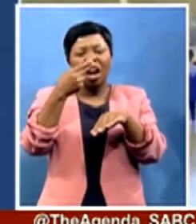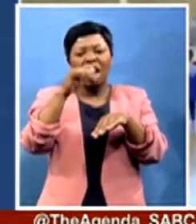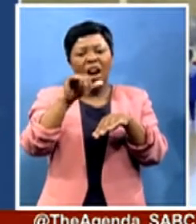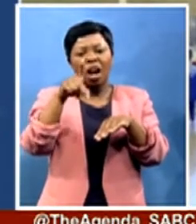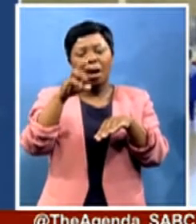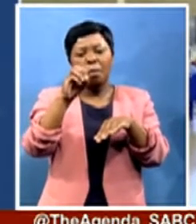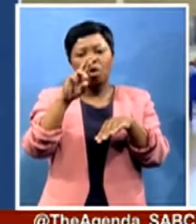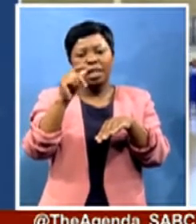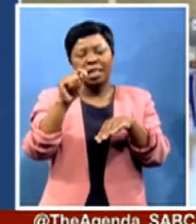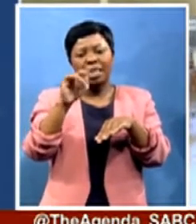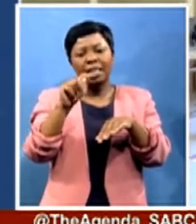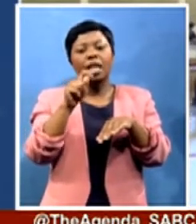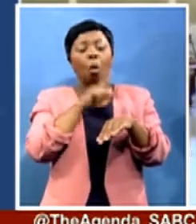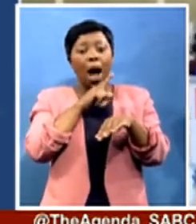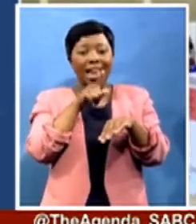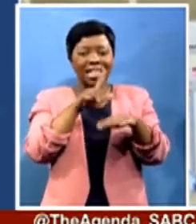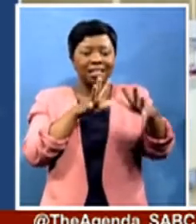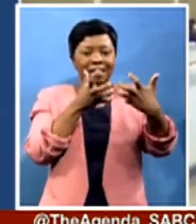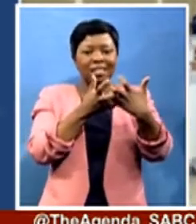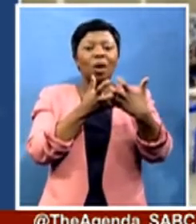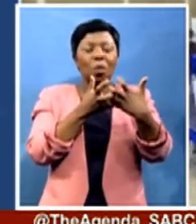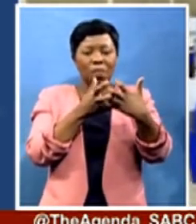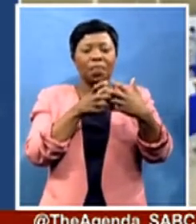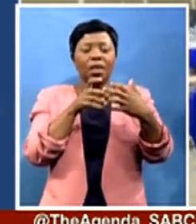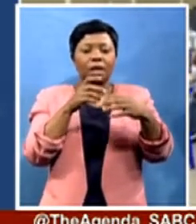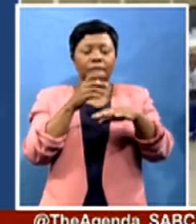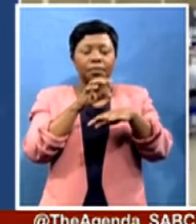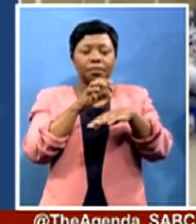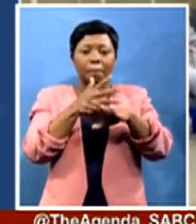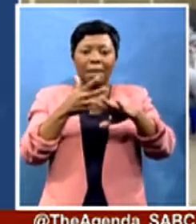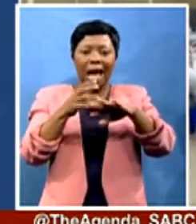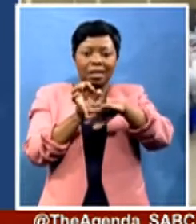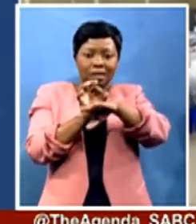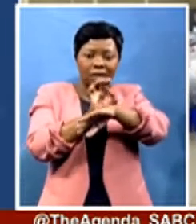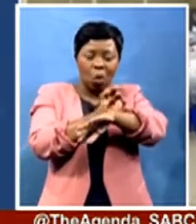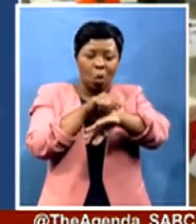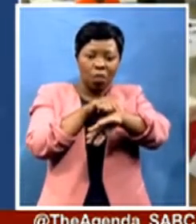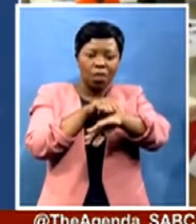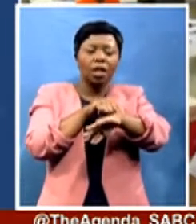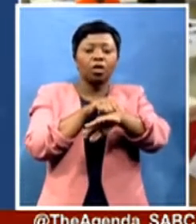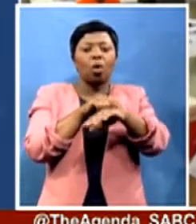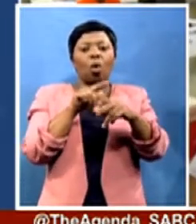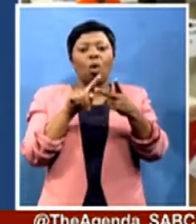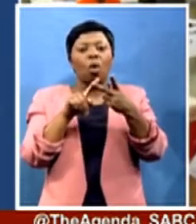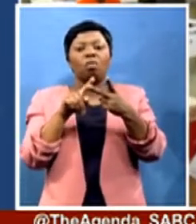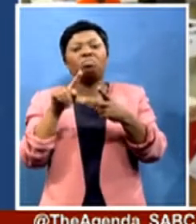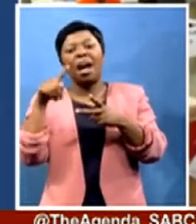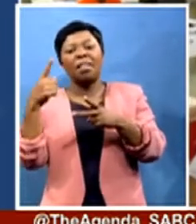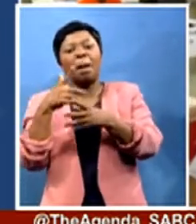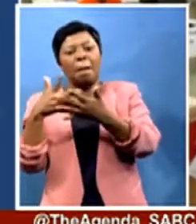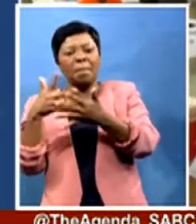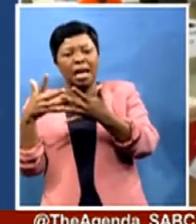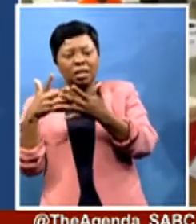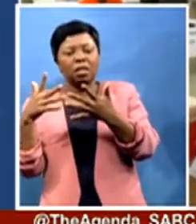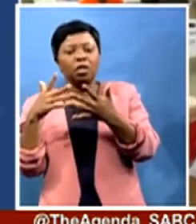the syndrome that we see with the J&J vaccine mimics that syndrome as well. And we ask if people have had a previous history